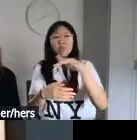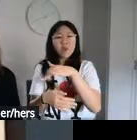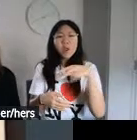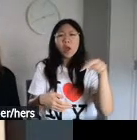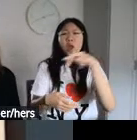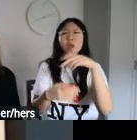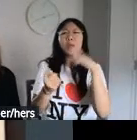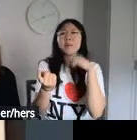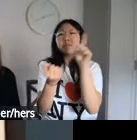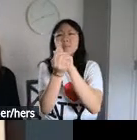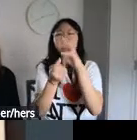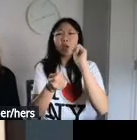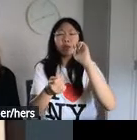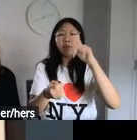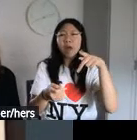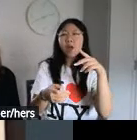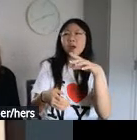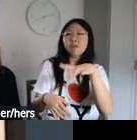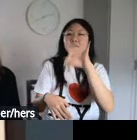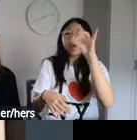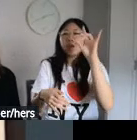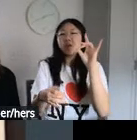around there. And